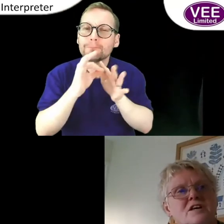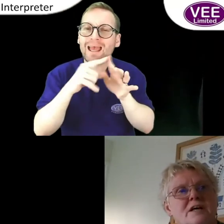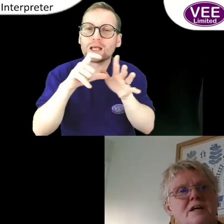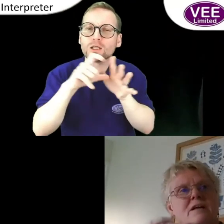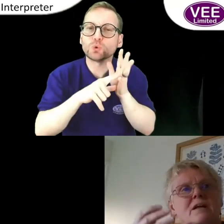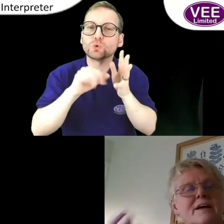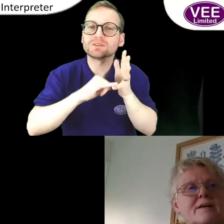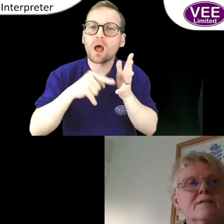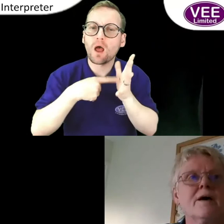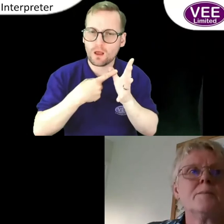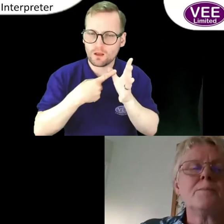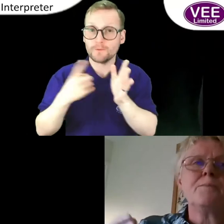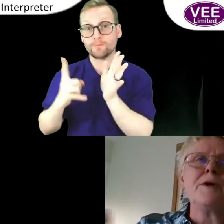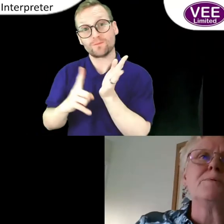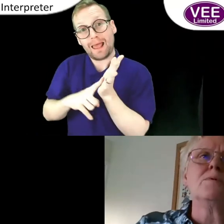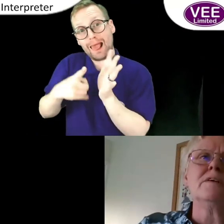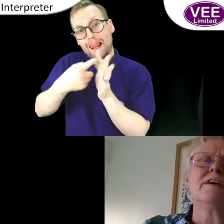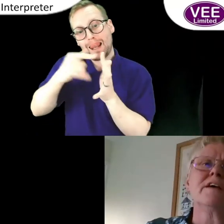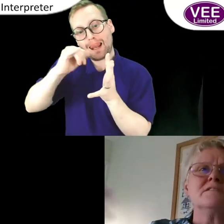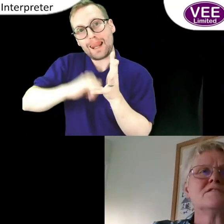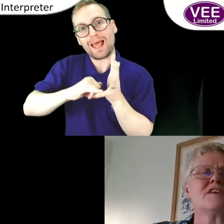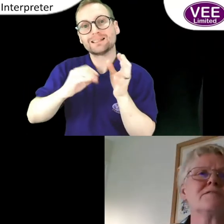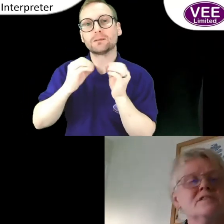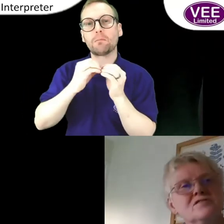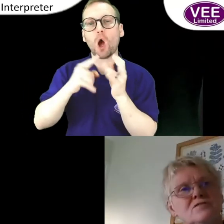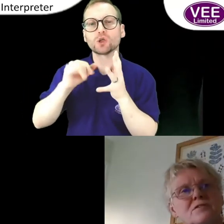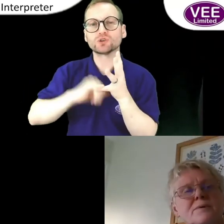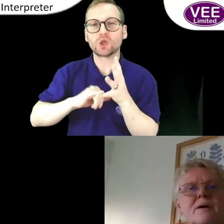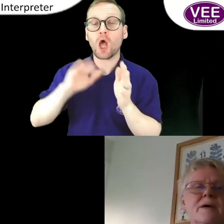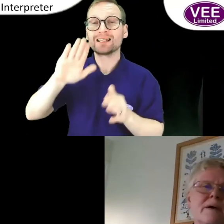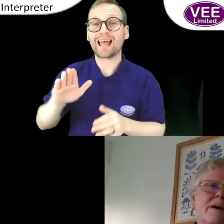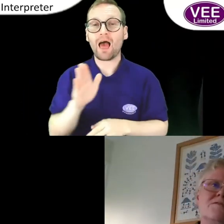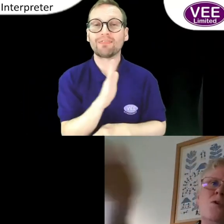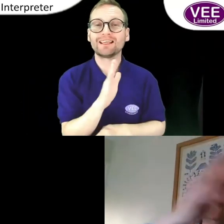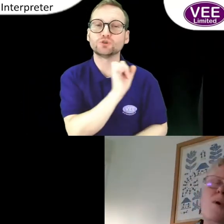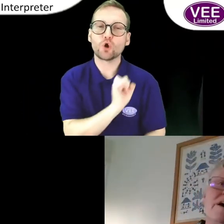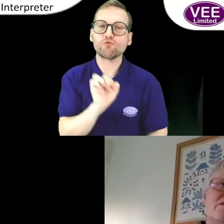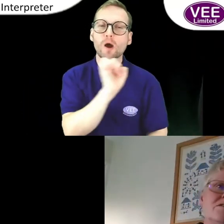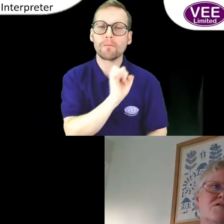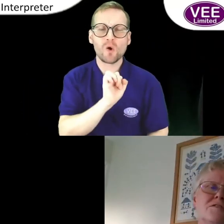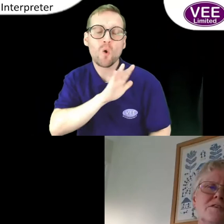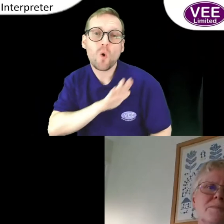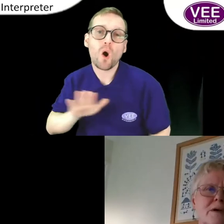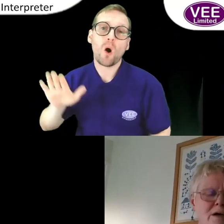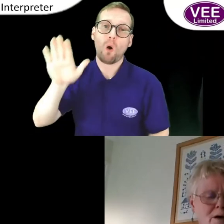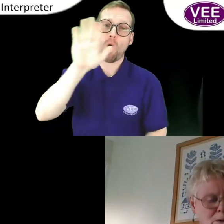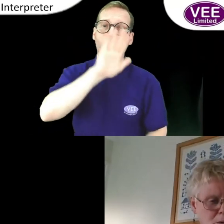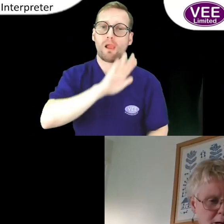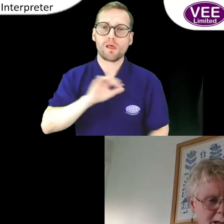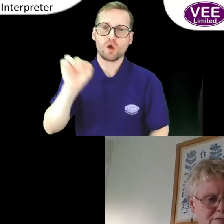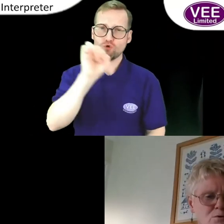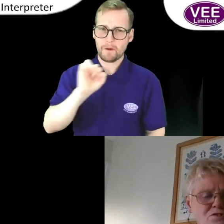Lesbos, like people living in Southeast Europe and all the way across Europe,